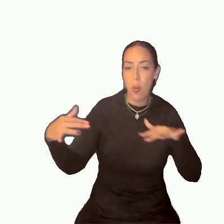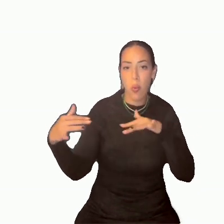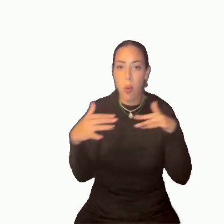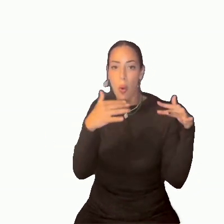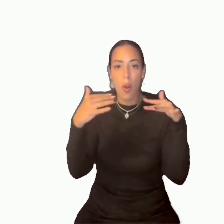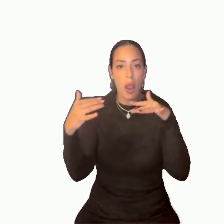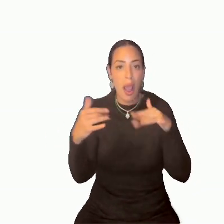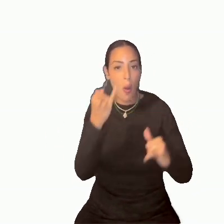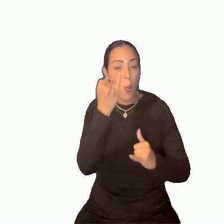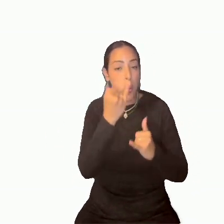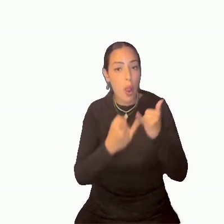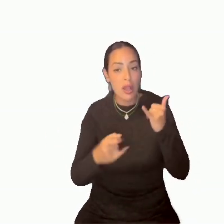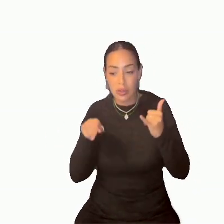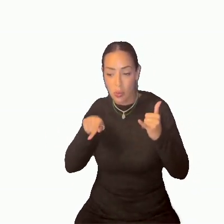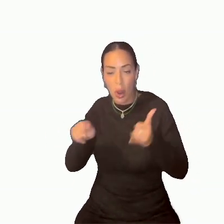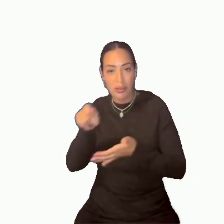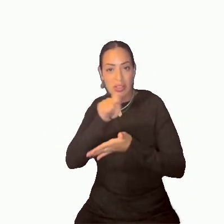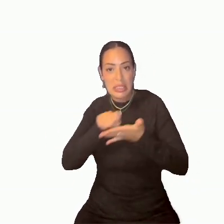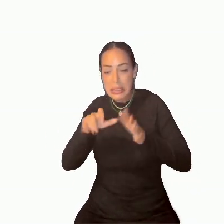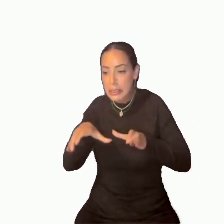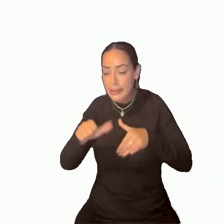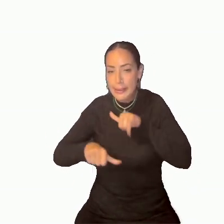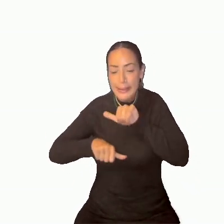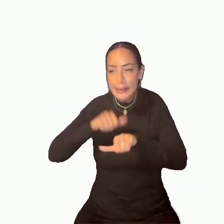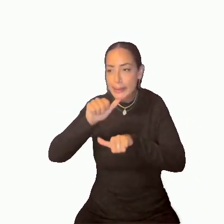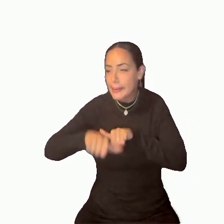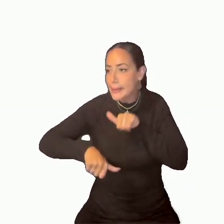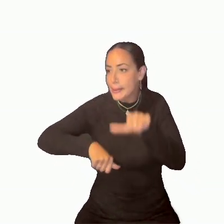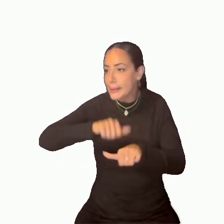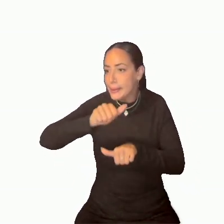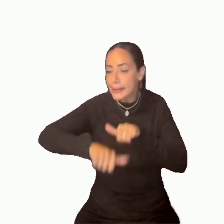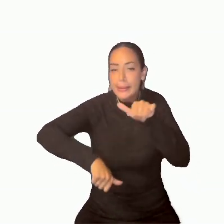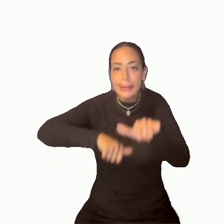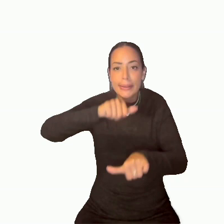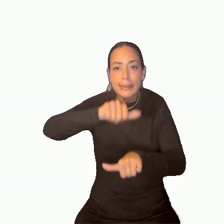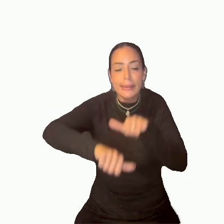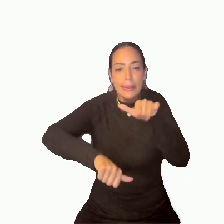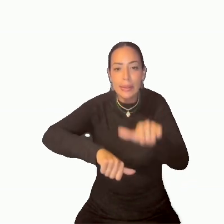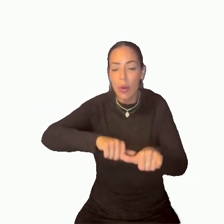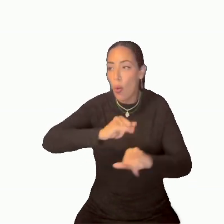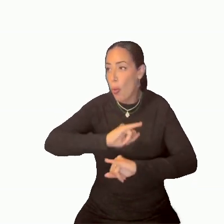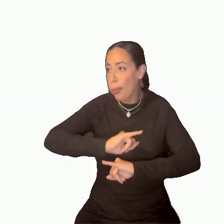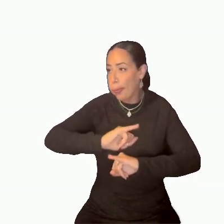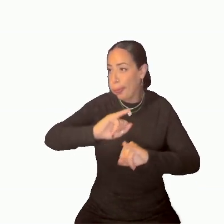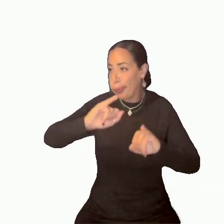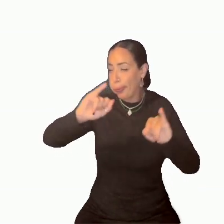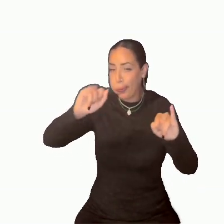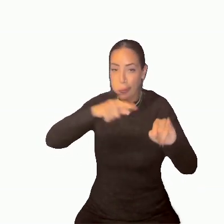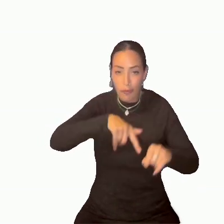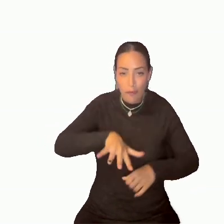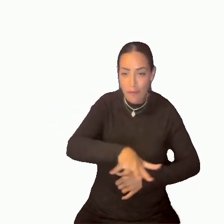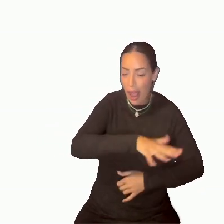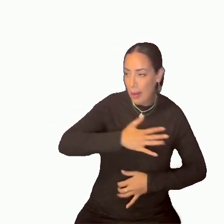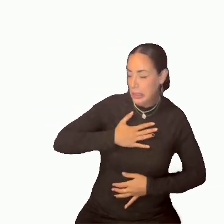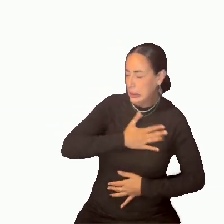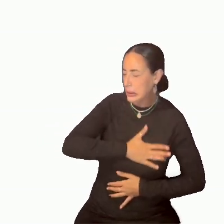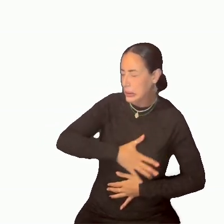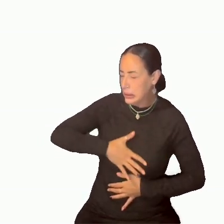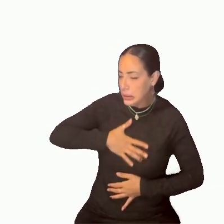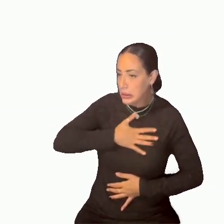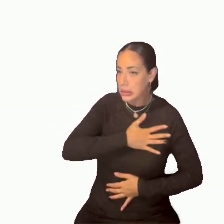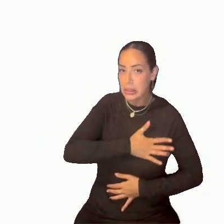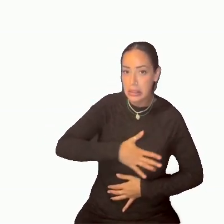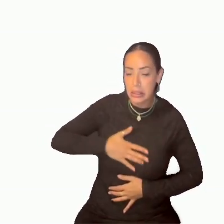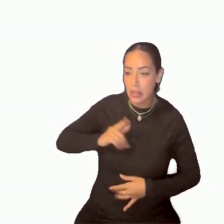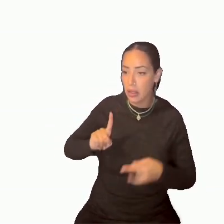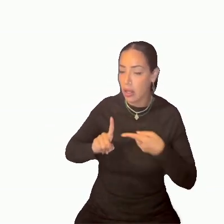horror of bureaucracy. Pen pushers and paperclip counters who've never faced anything can be inflicted on a grieving family with a